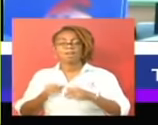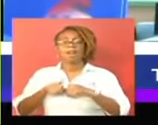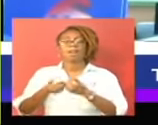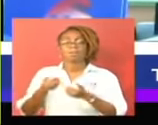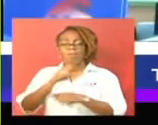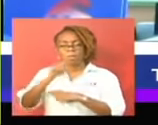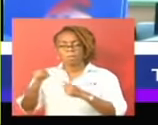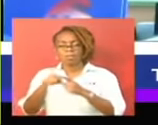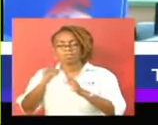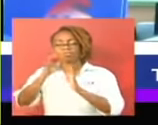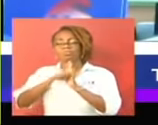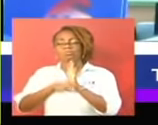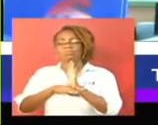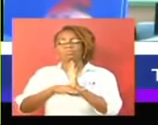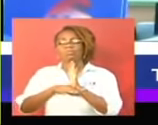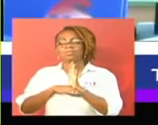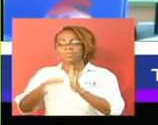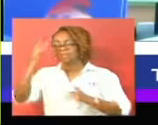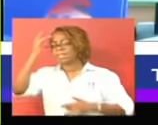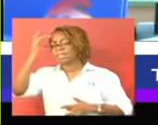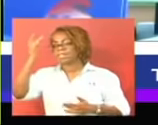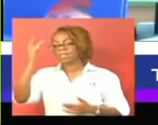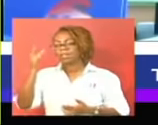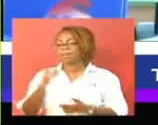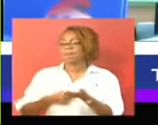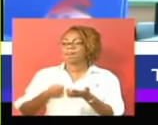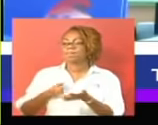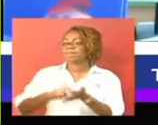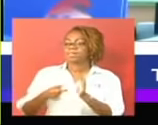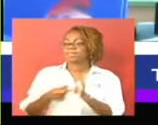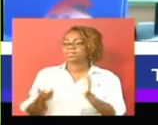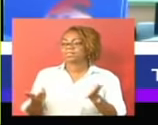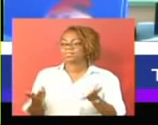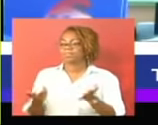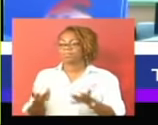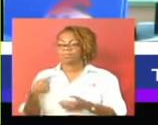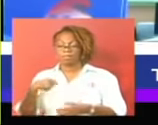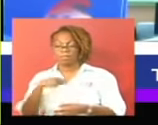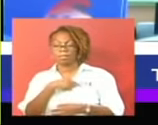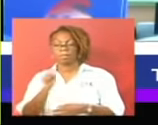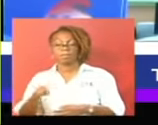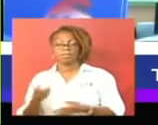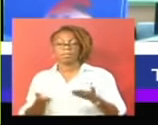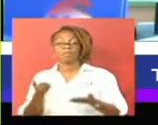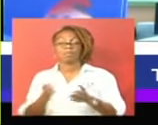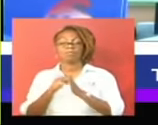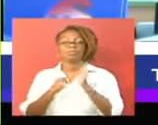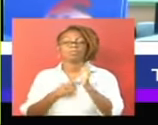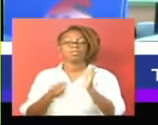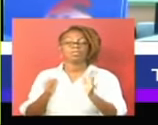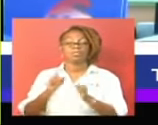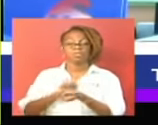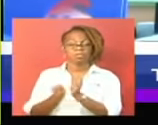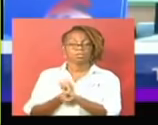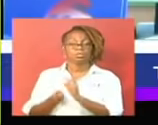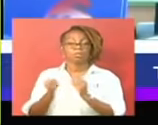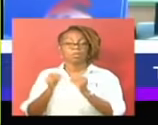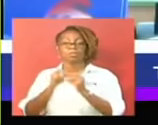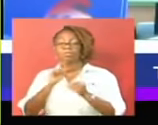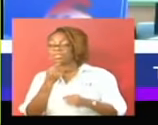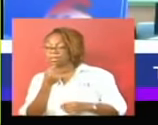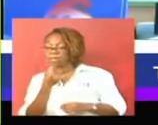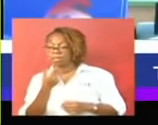and what that now means for measures. Are there measures that we should take a little more seriously or do more? And could